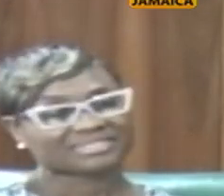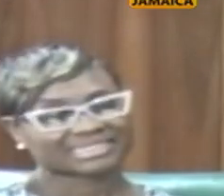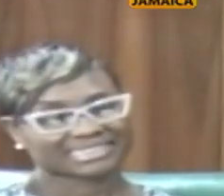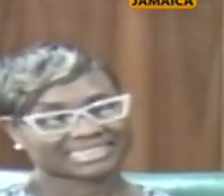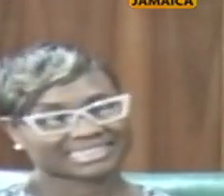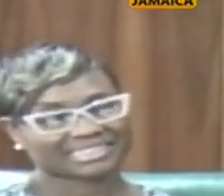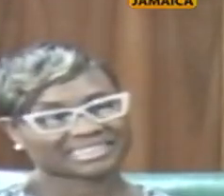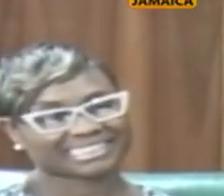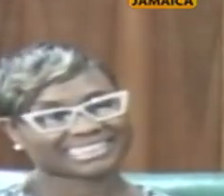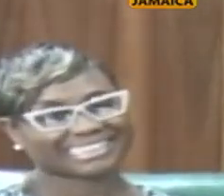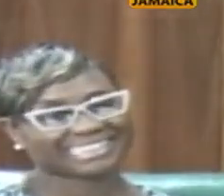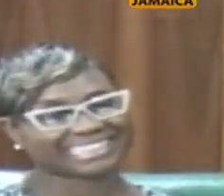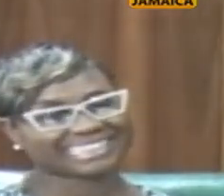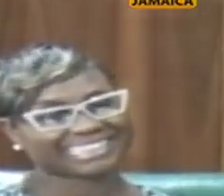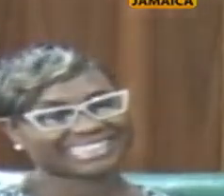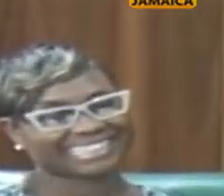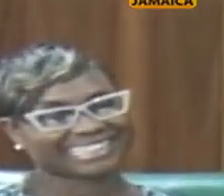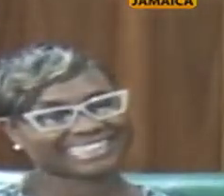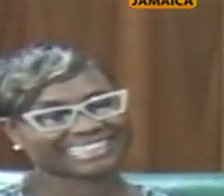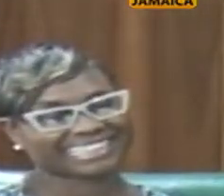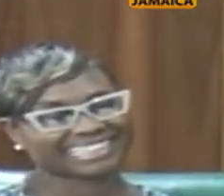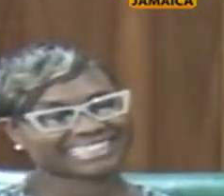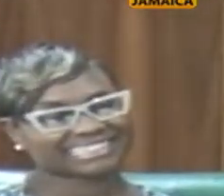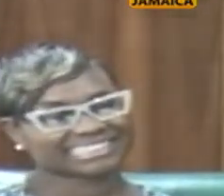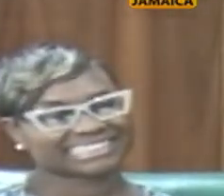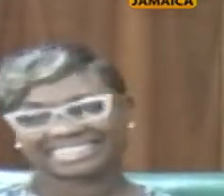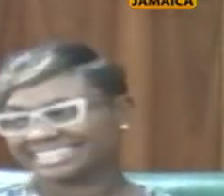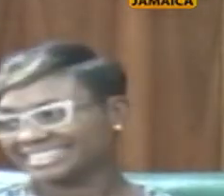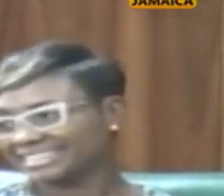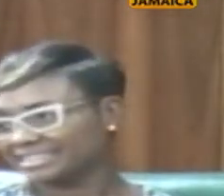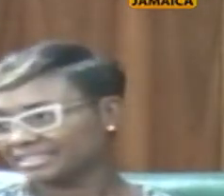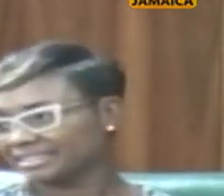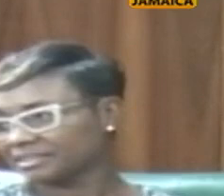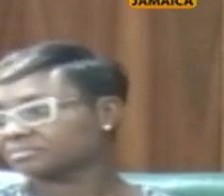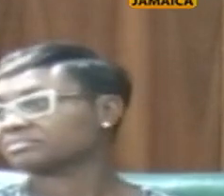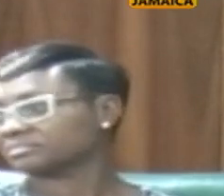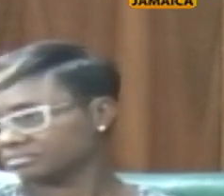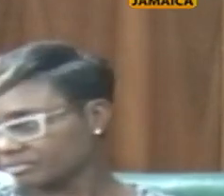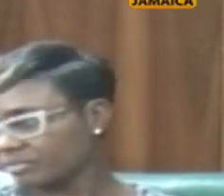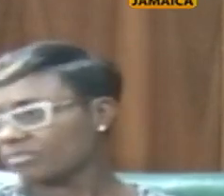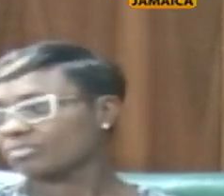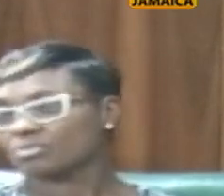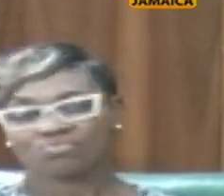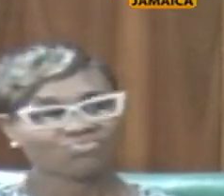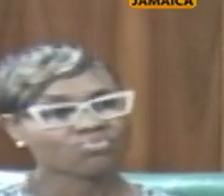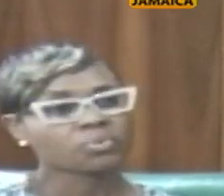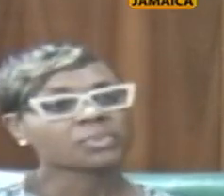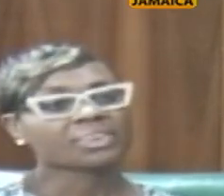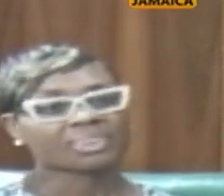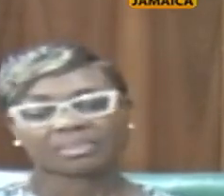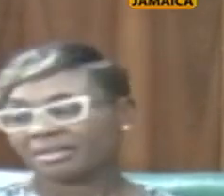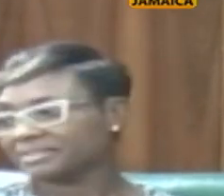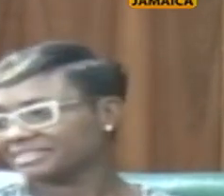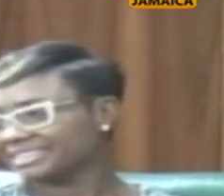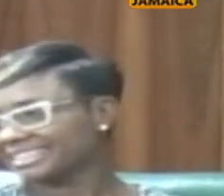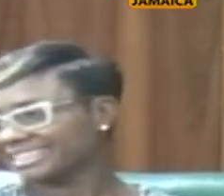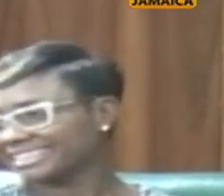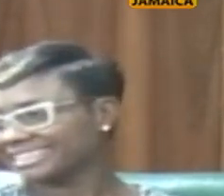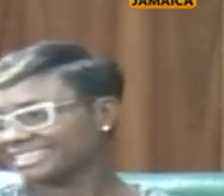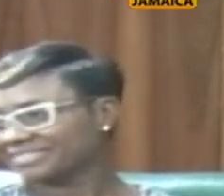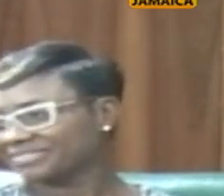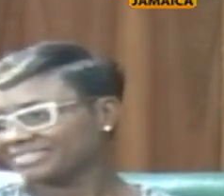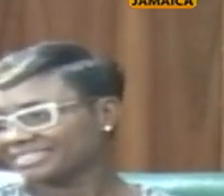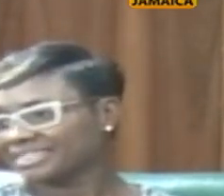So I'm happy to see that at this stage, the former Minister of Finance is in support of an